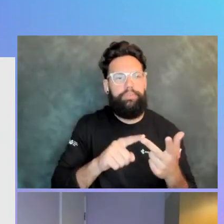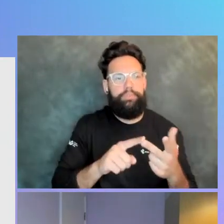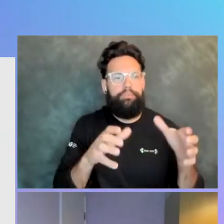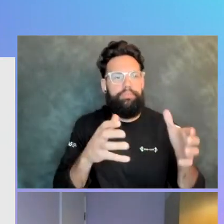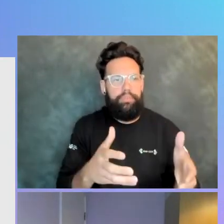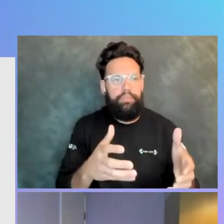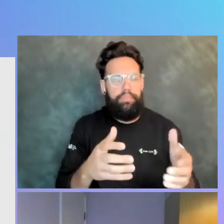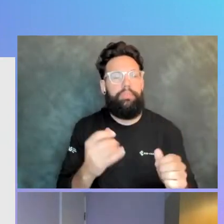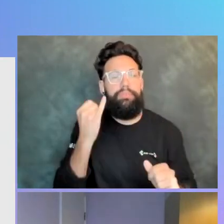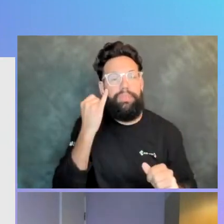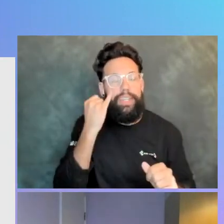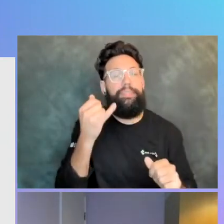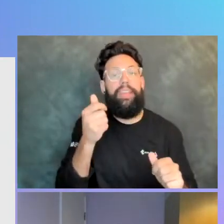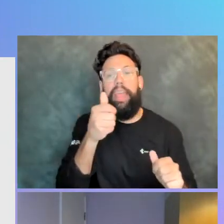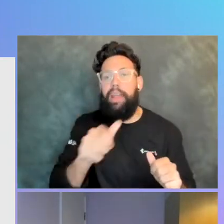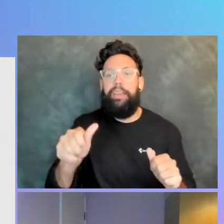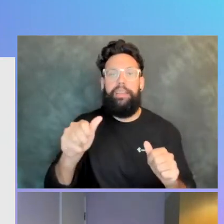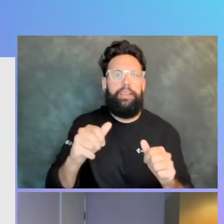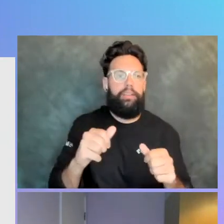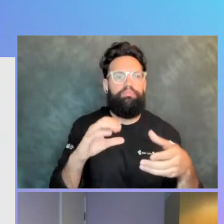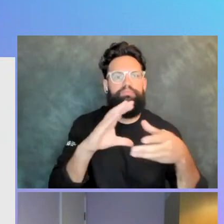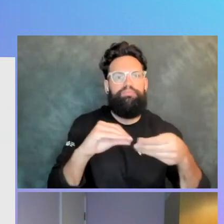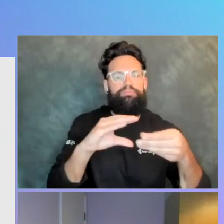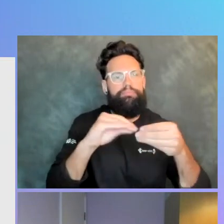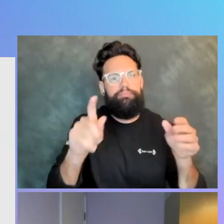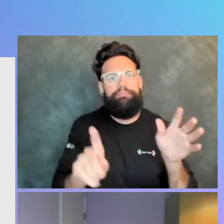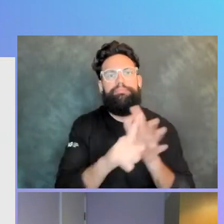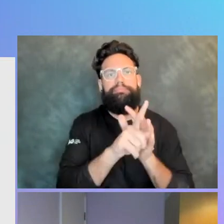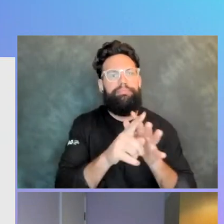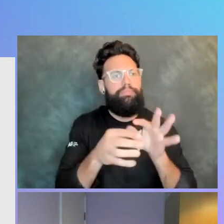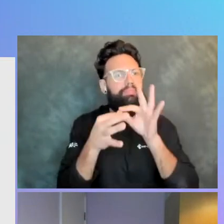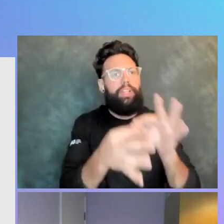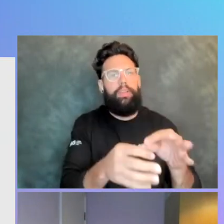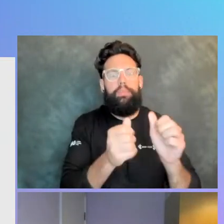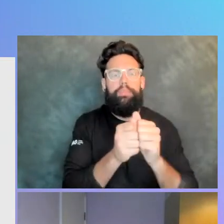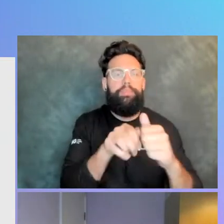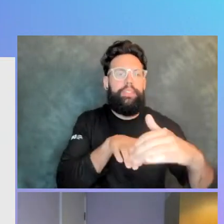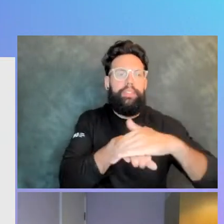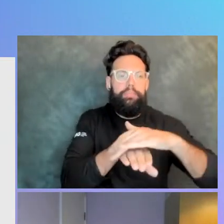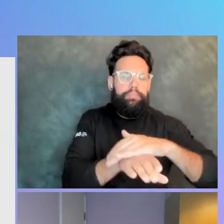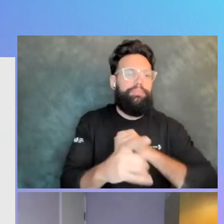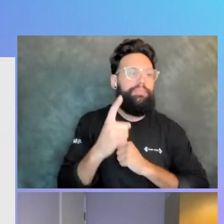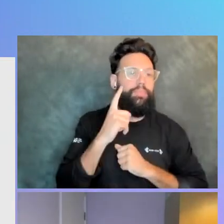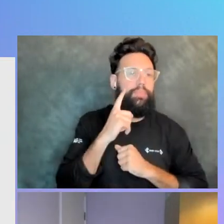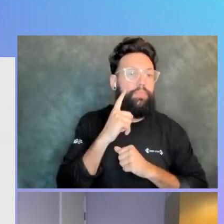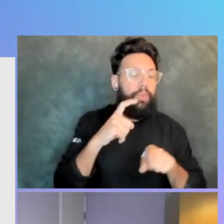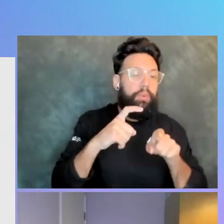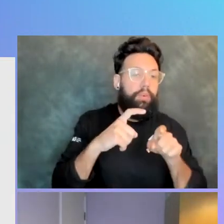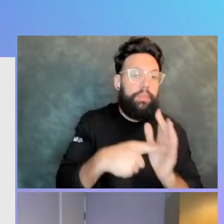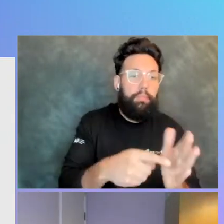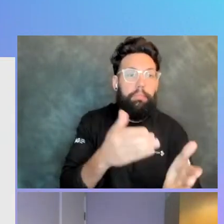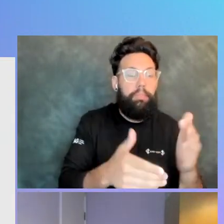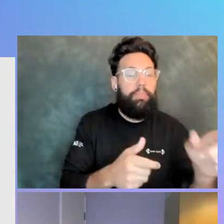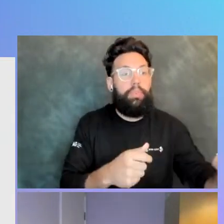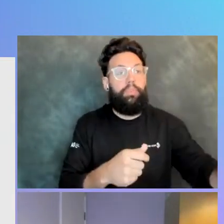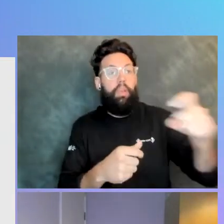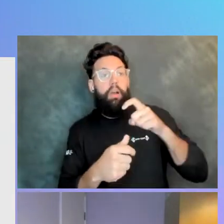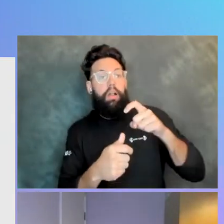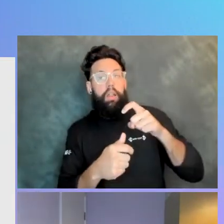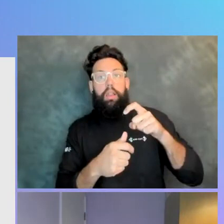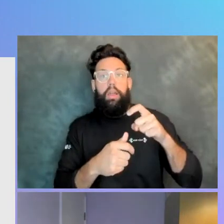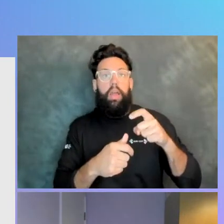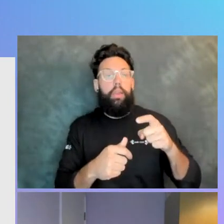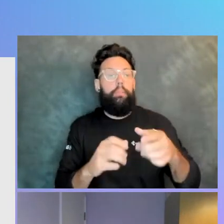to HL, whether that is phoning for assistance or already being part of a wider research session. For